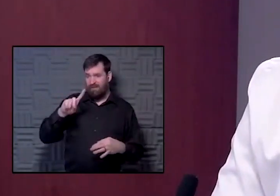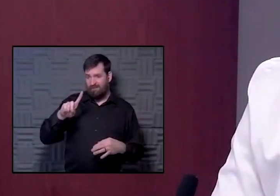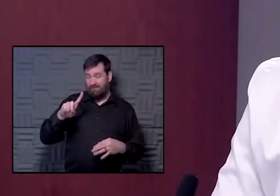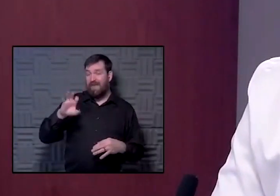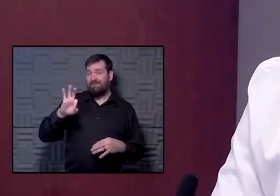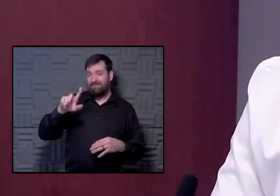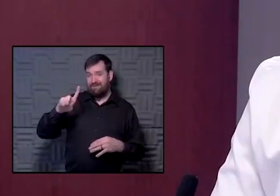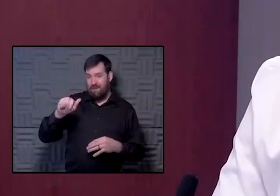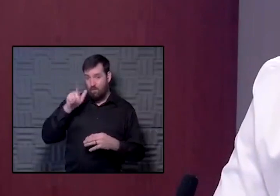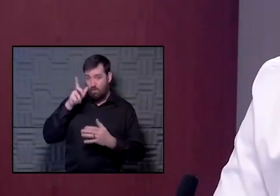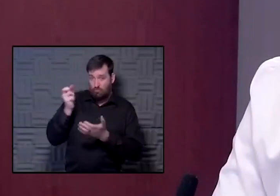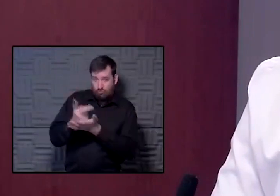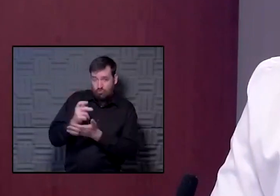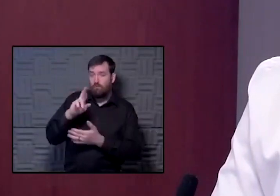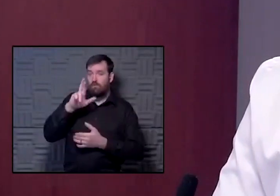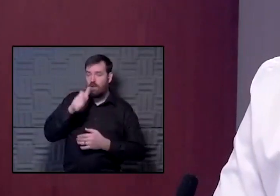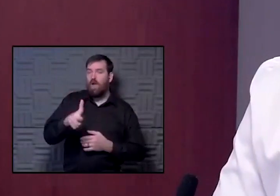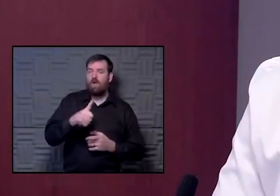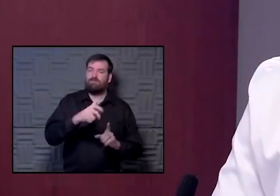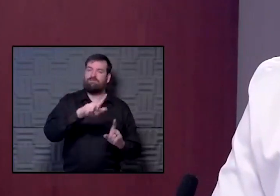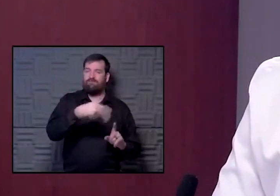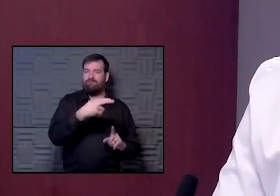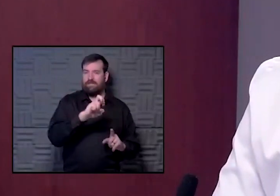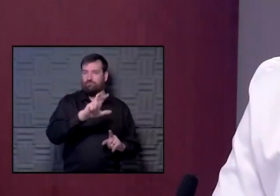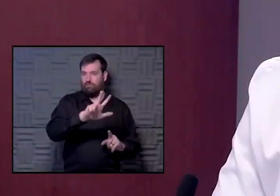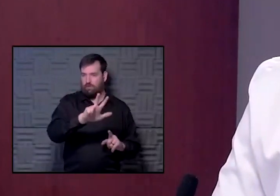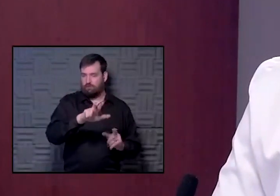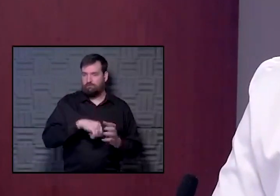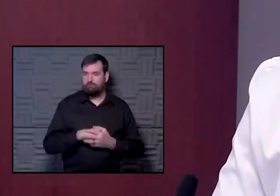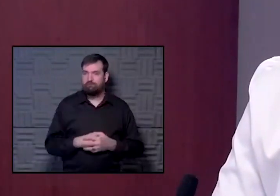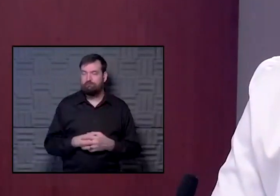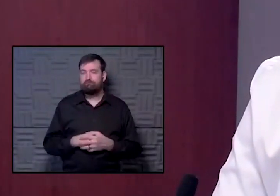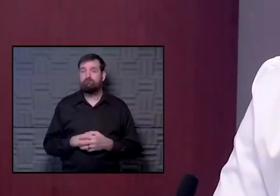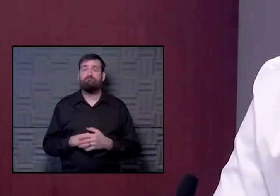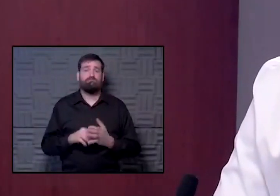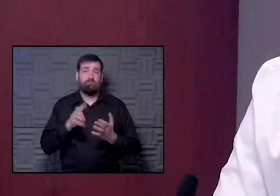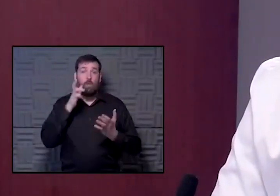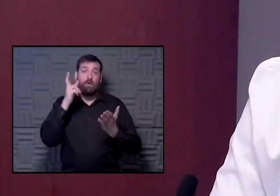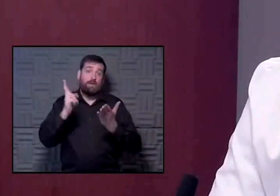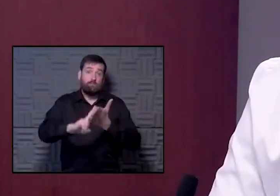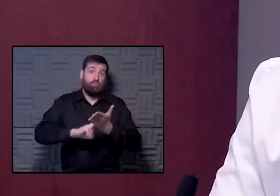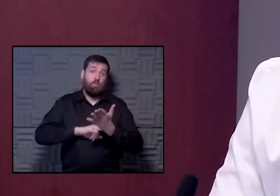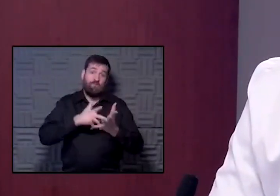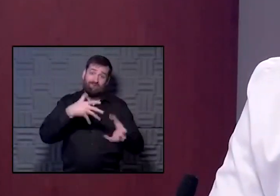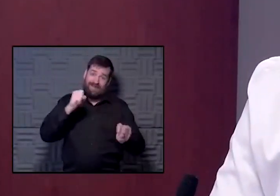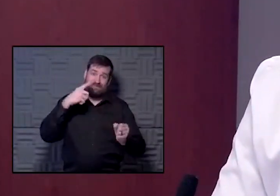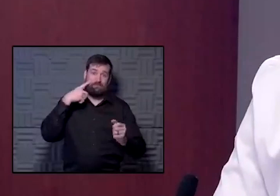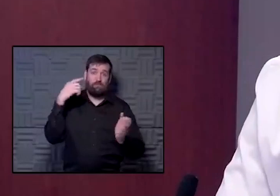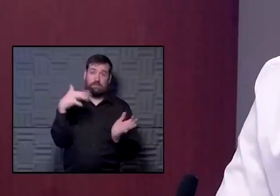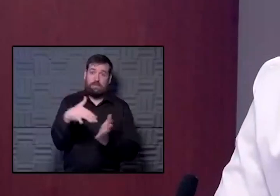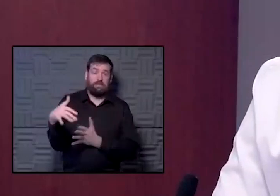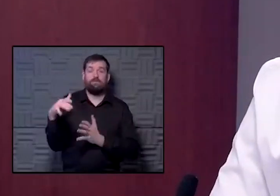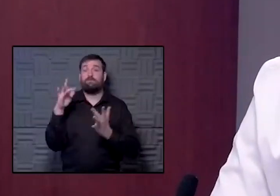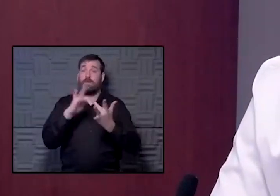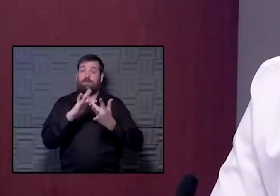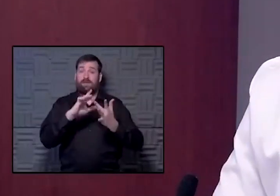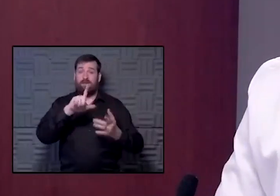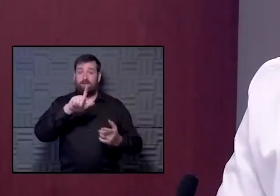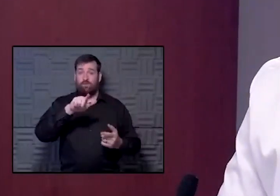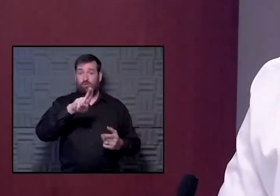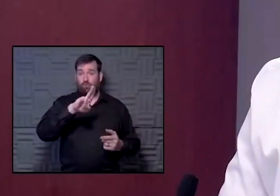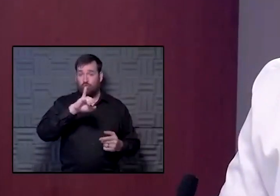for an EUA. So, we're probably, we'll enroll fast for the study. So contact Luigi fast,